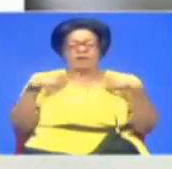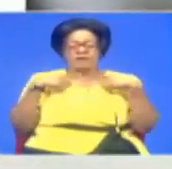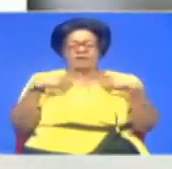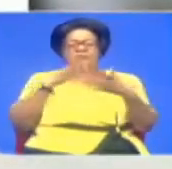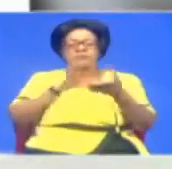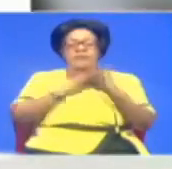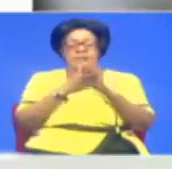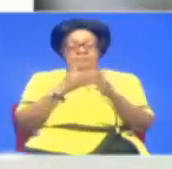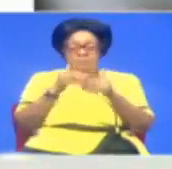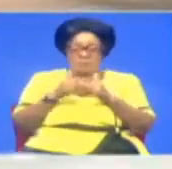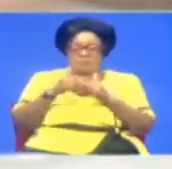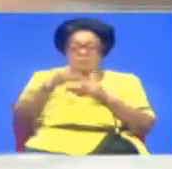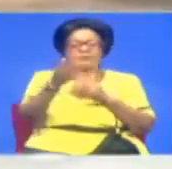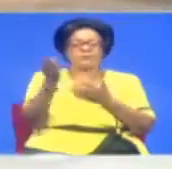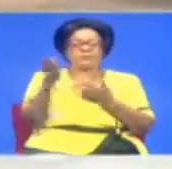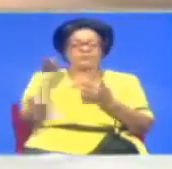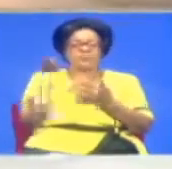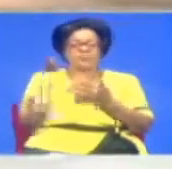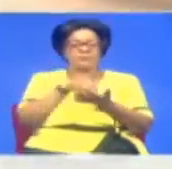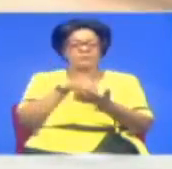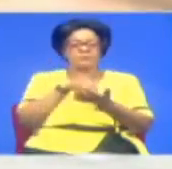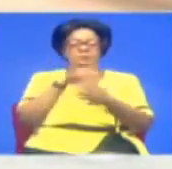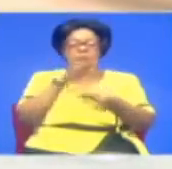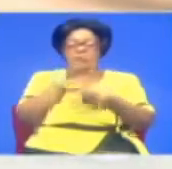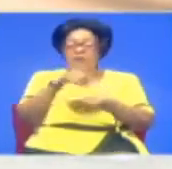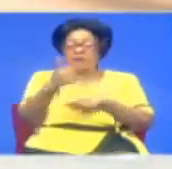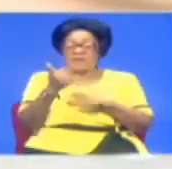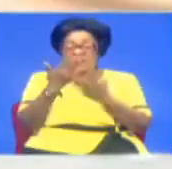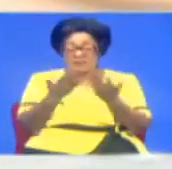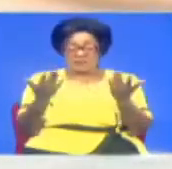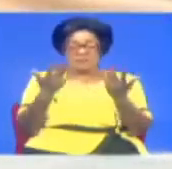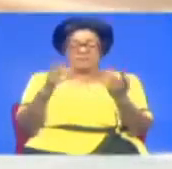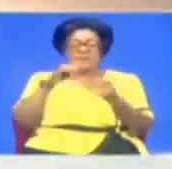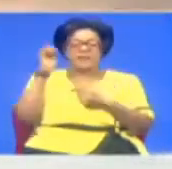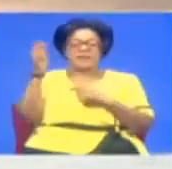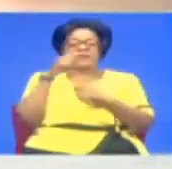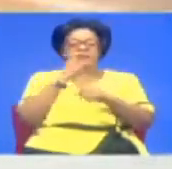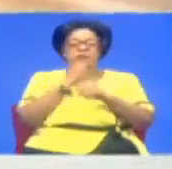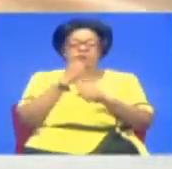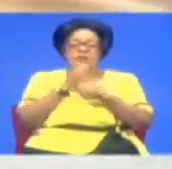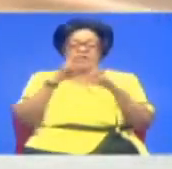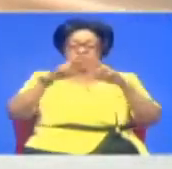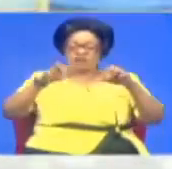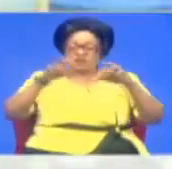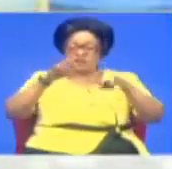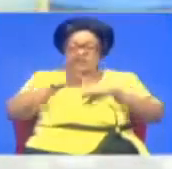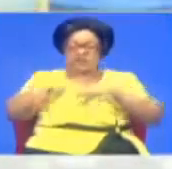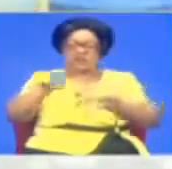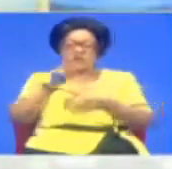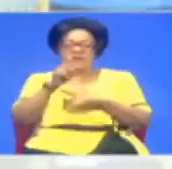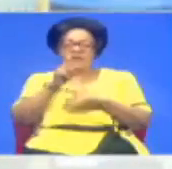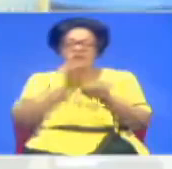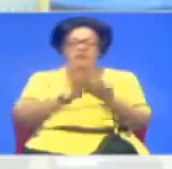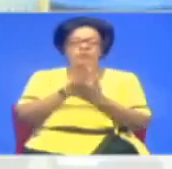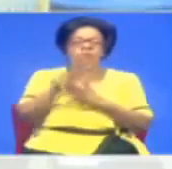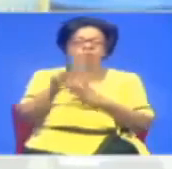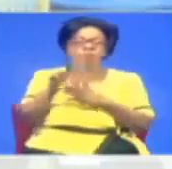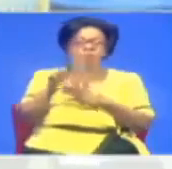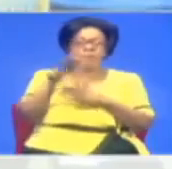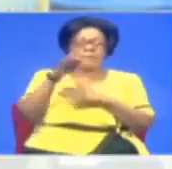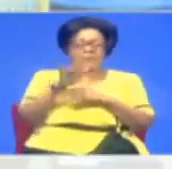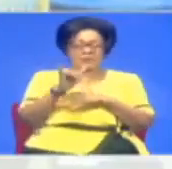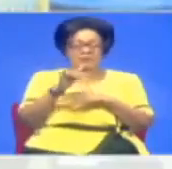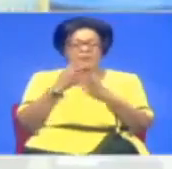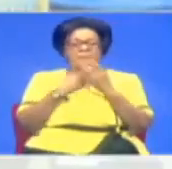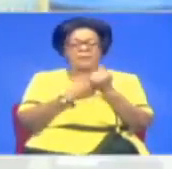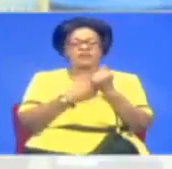economy moving again." On the other hand, Kenya is still conducting its research on the virus through the Kemri Wellcome Trust in